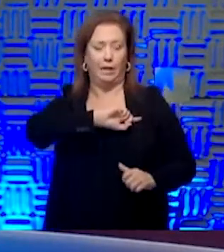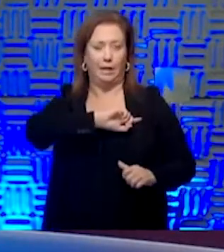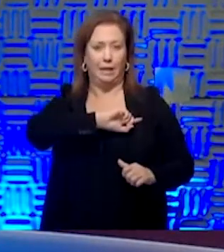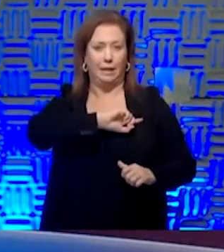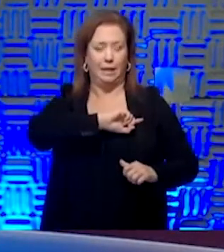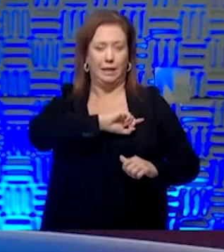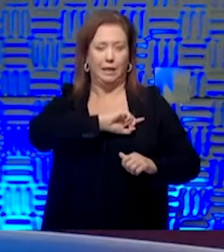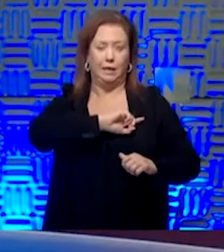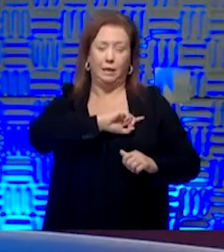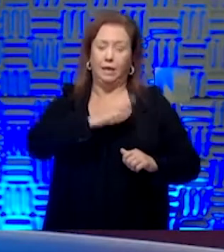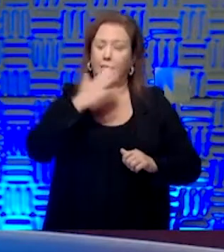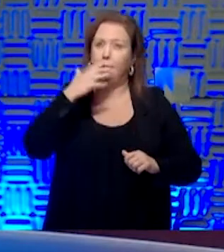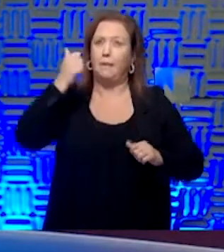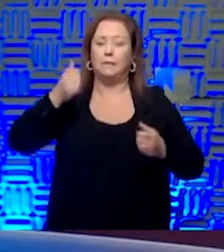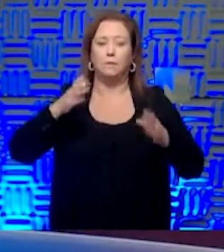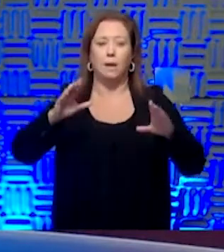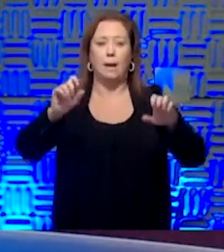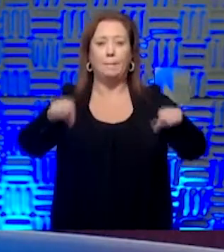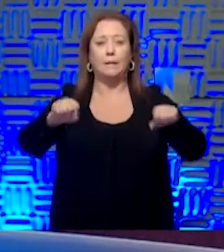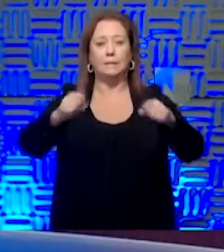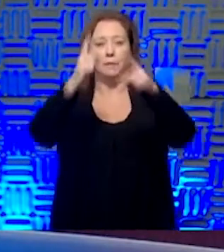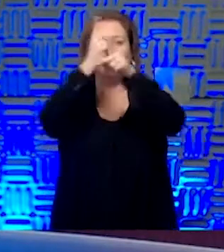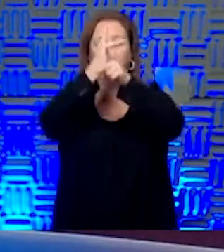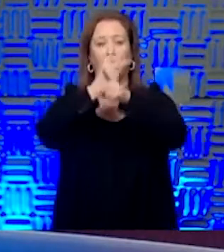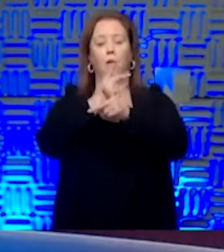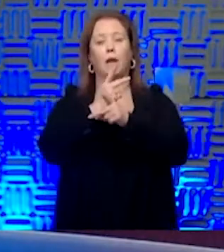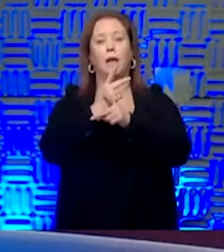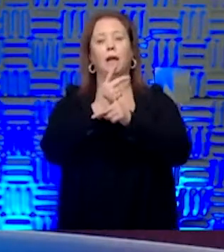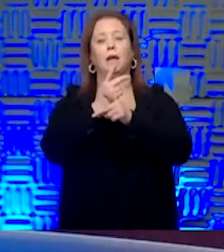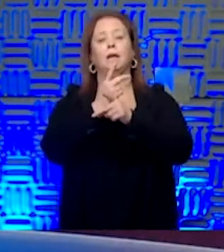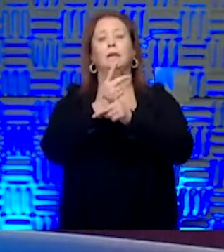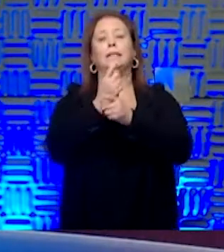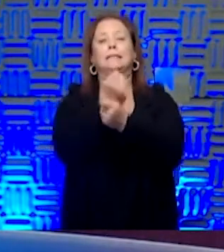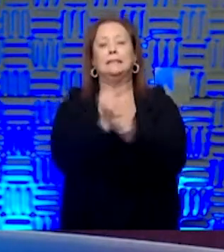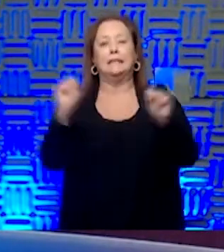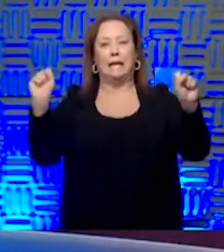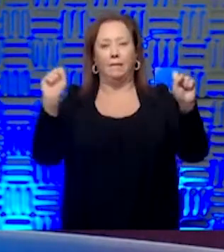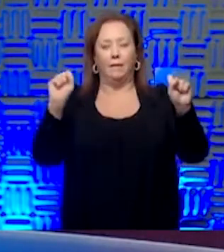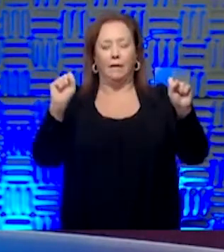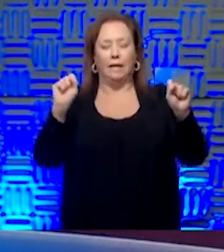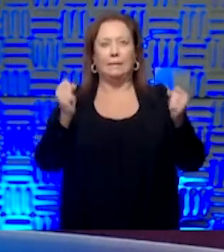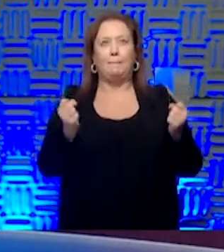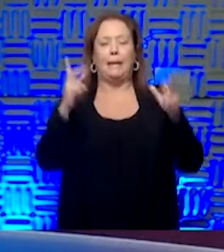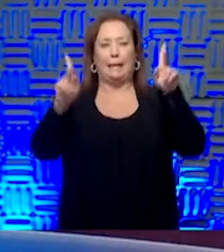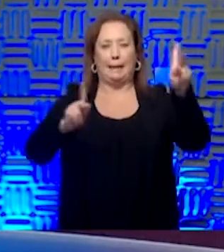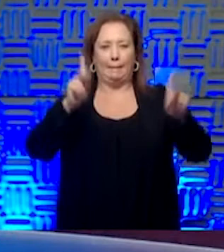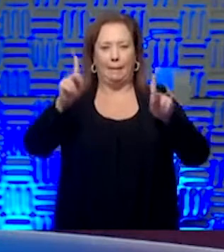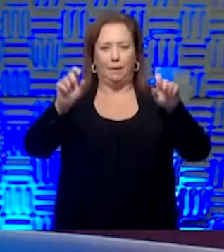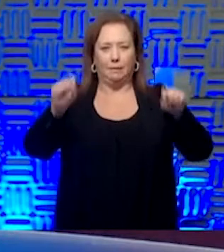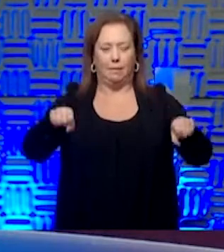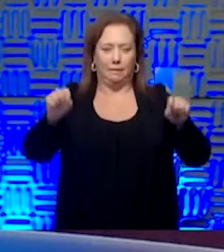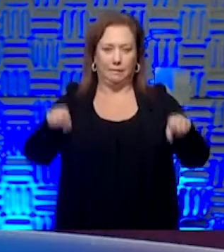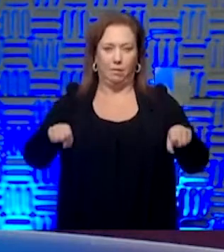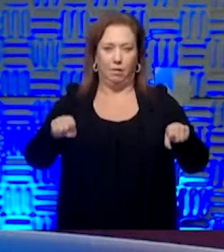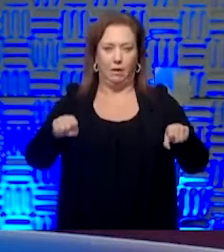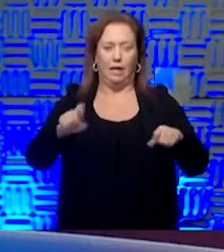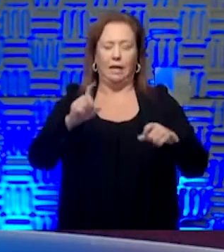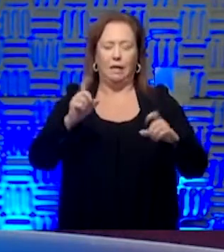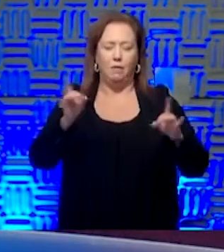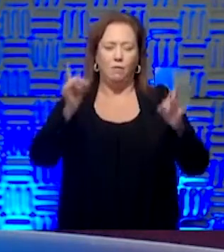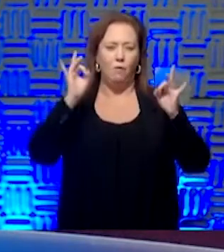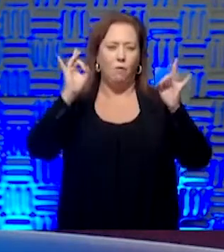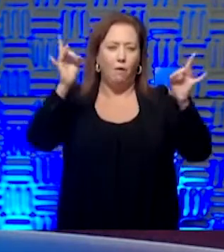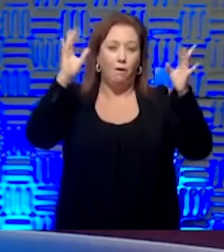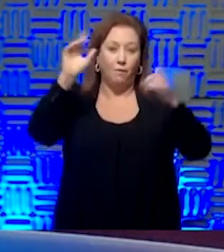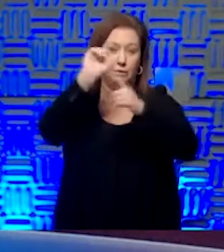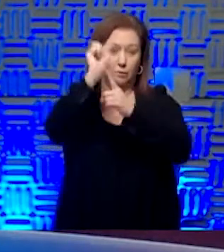the very best way possible, figure out how to save as many lives as possible in a really horrible